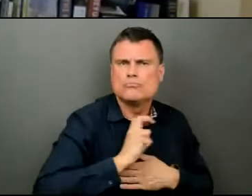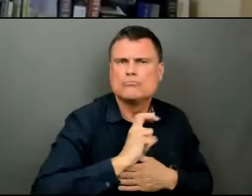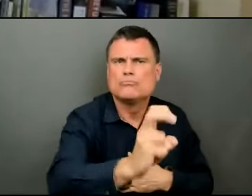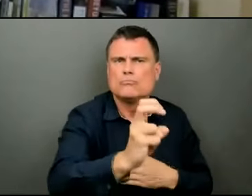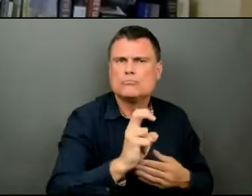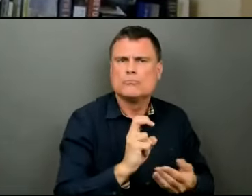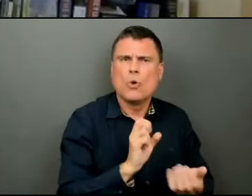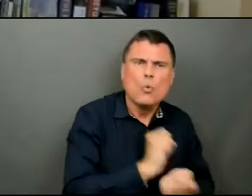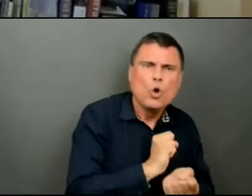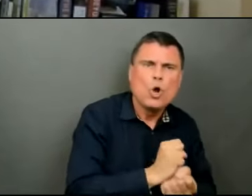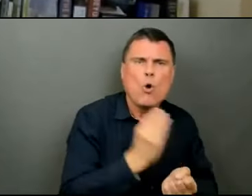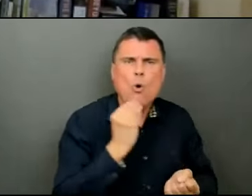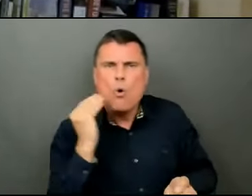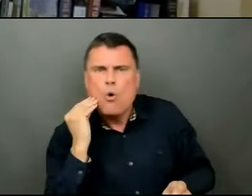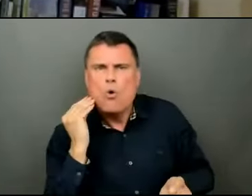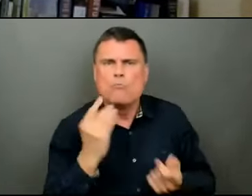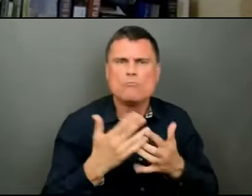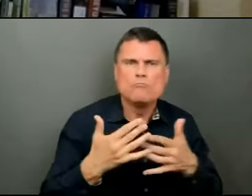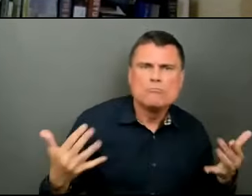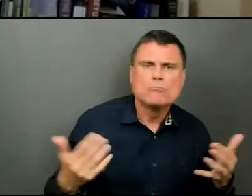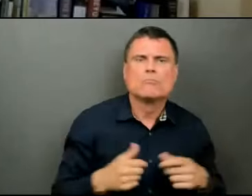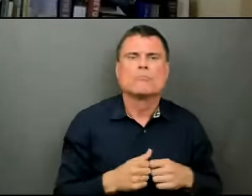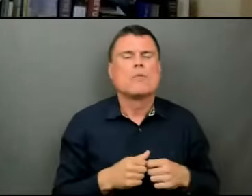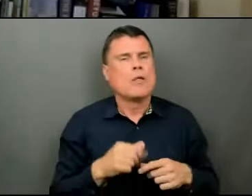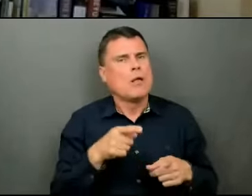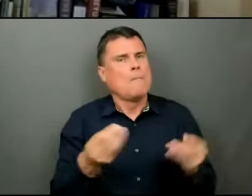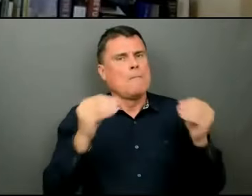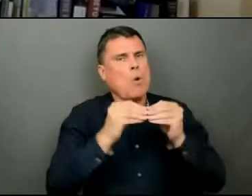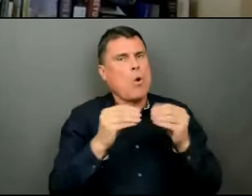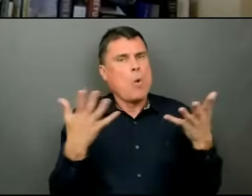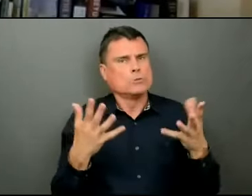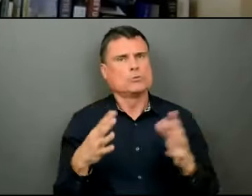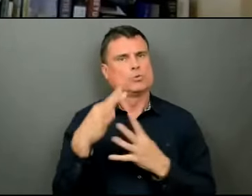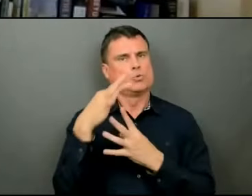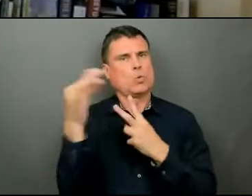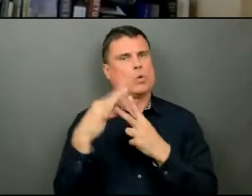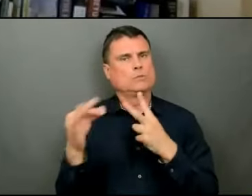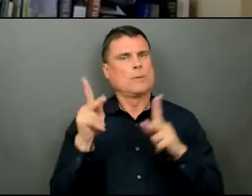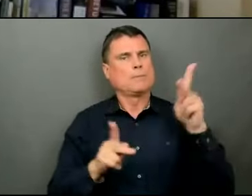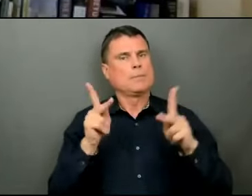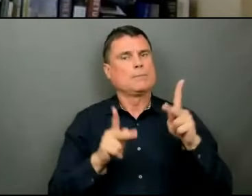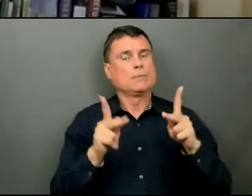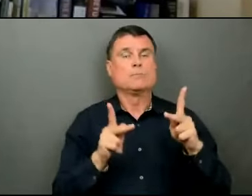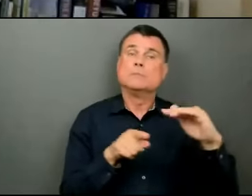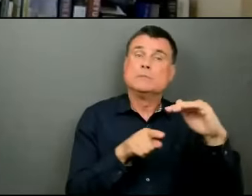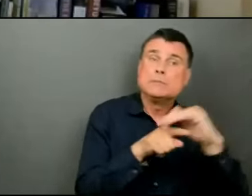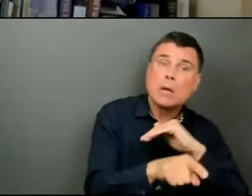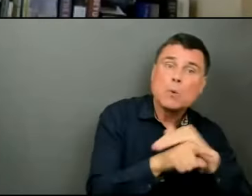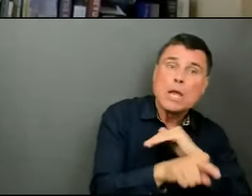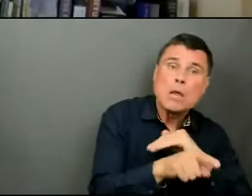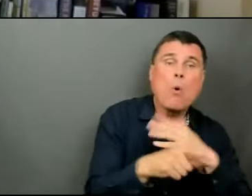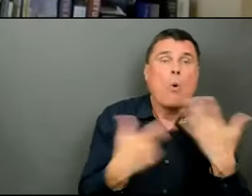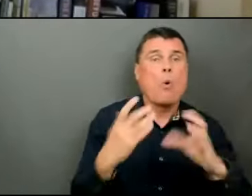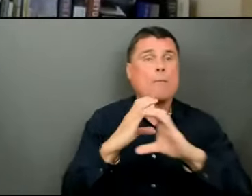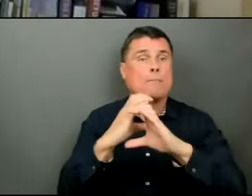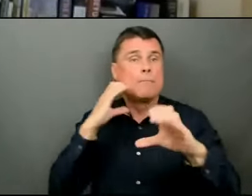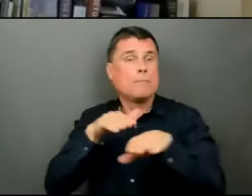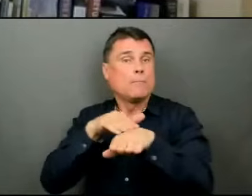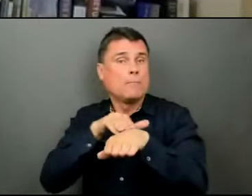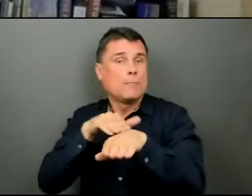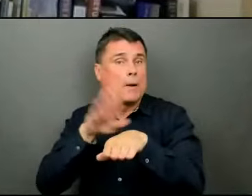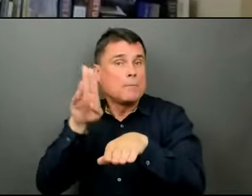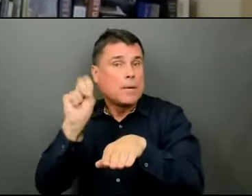highly used transit system and give more options to riders. But it's an amazing project because, as mentioned, it goes way